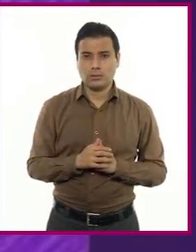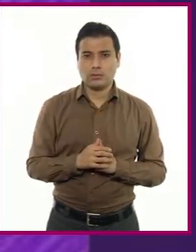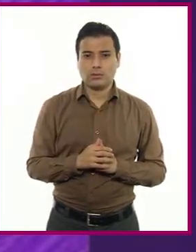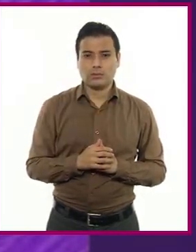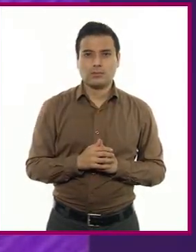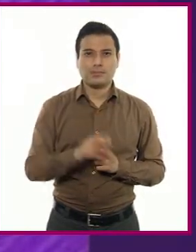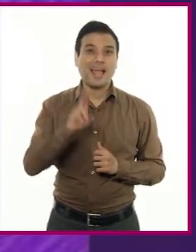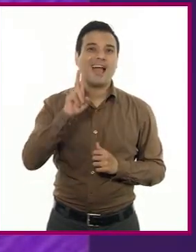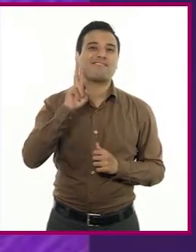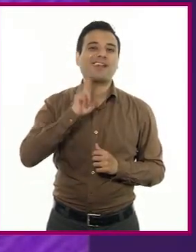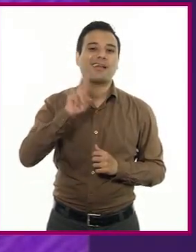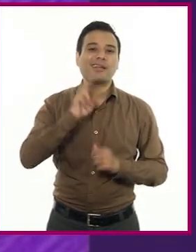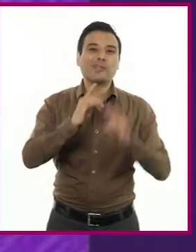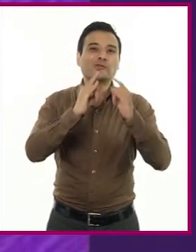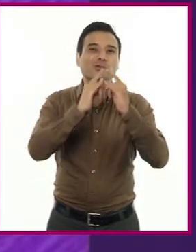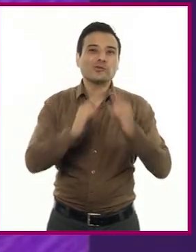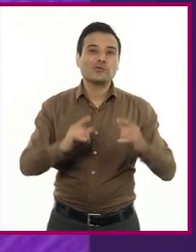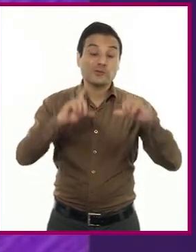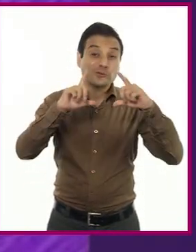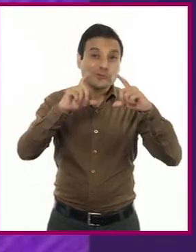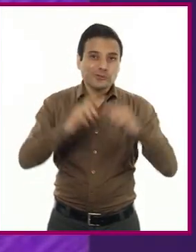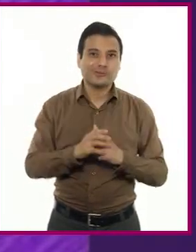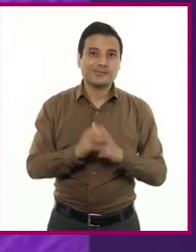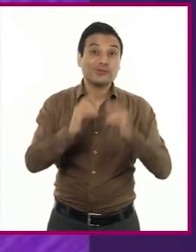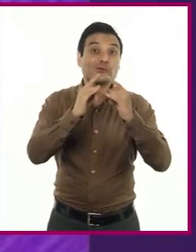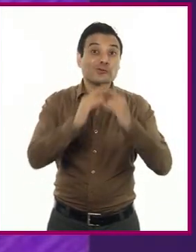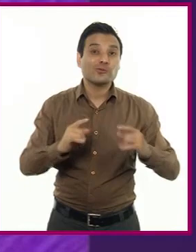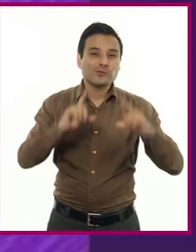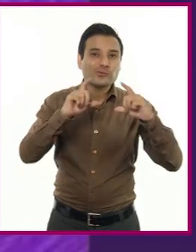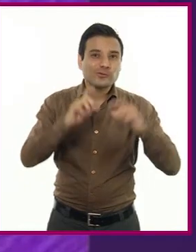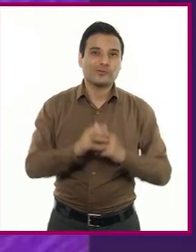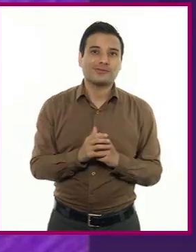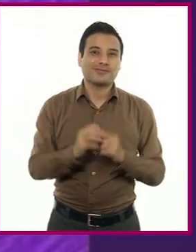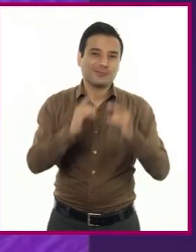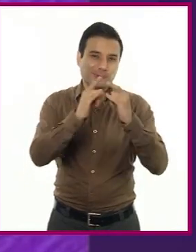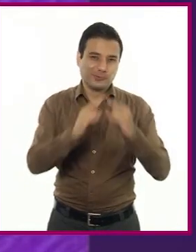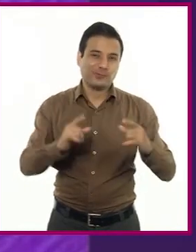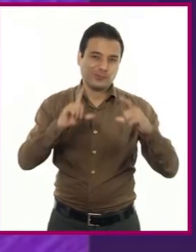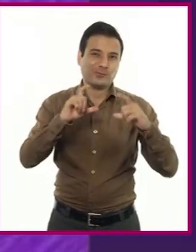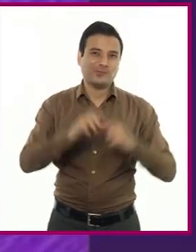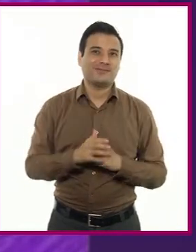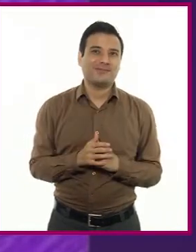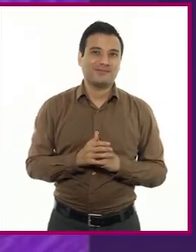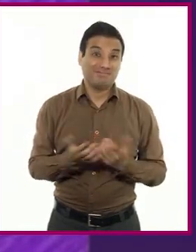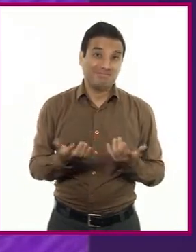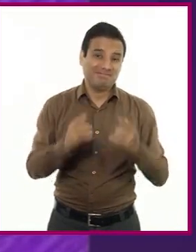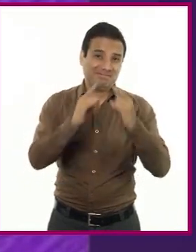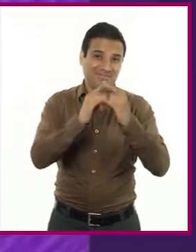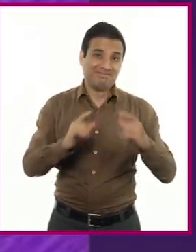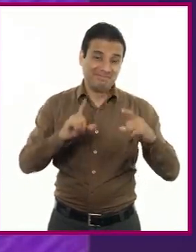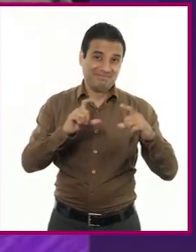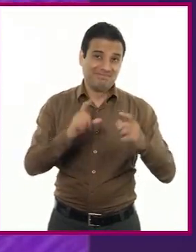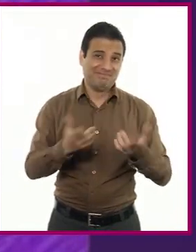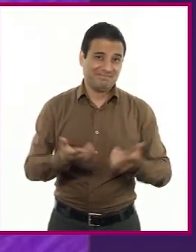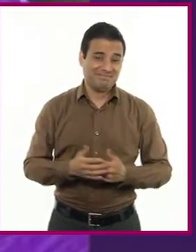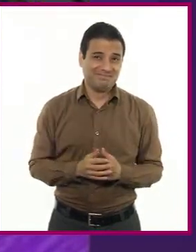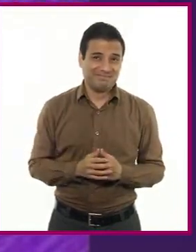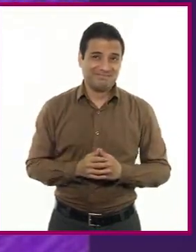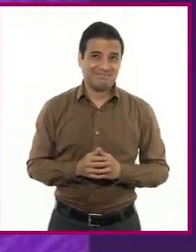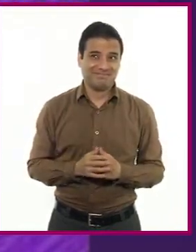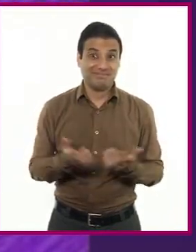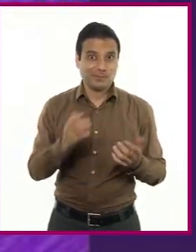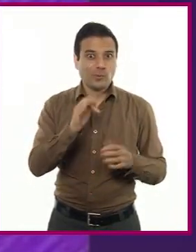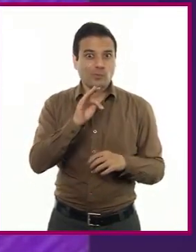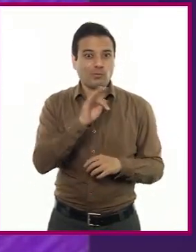a picture in the tent. Let's take a picture in the tent. Let's take a picture. Let's. Let's. Why don't we take